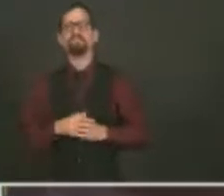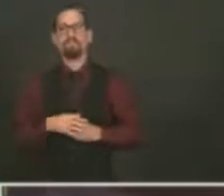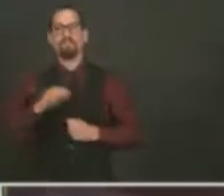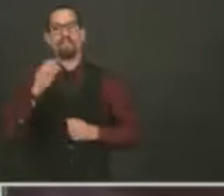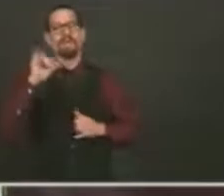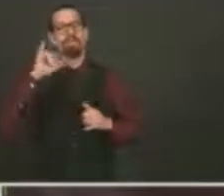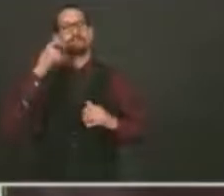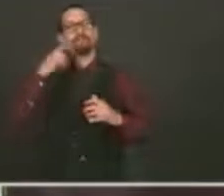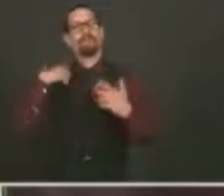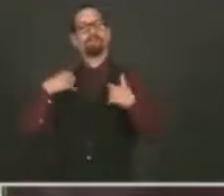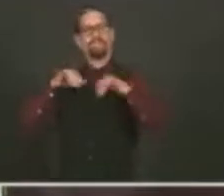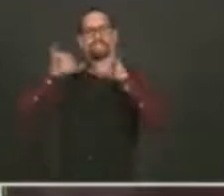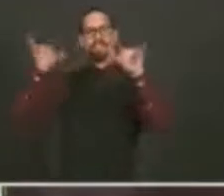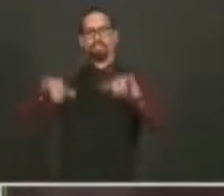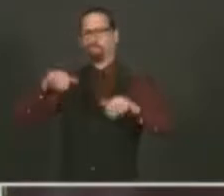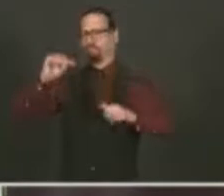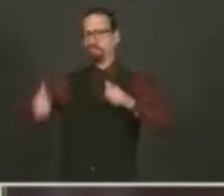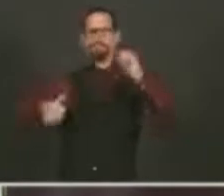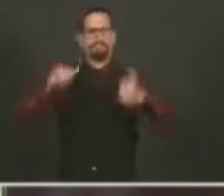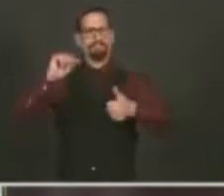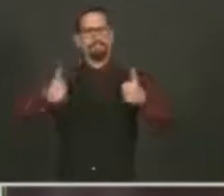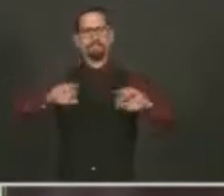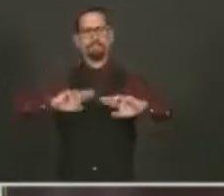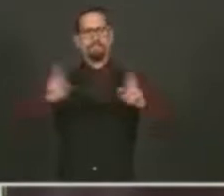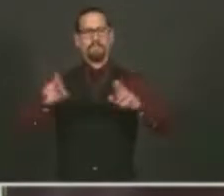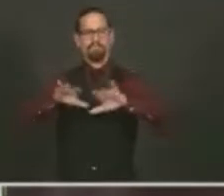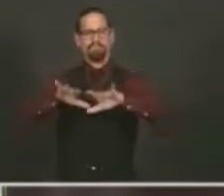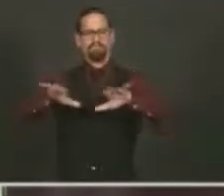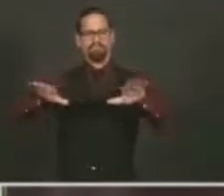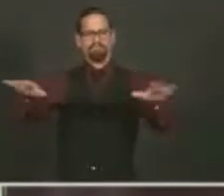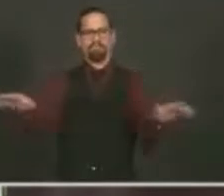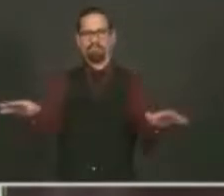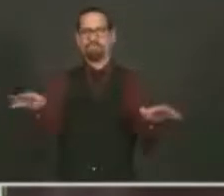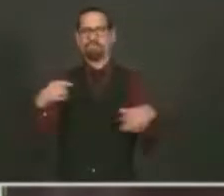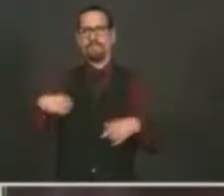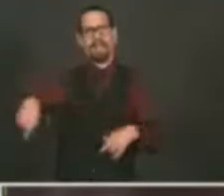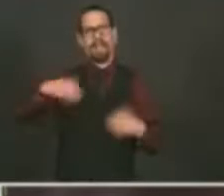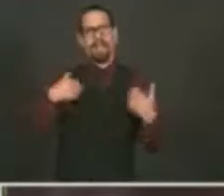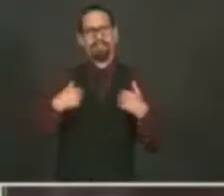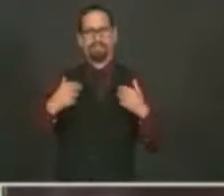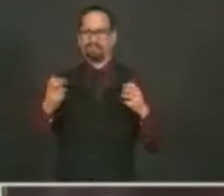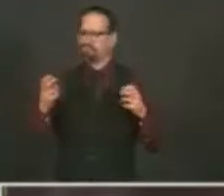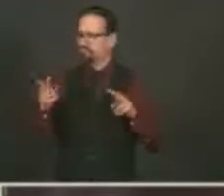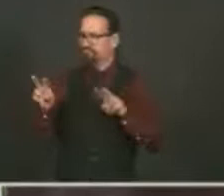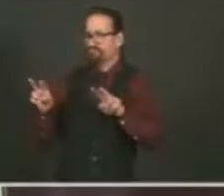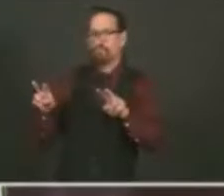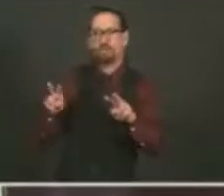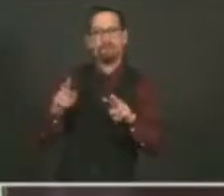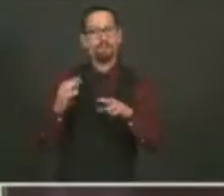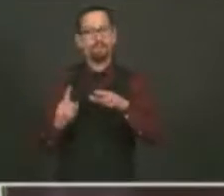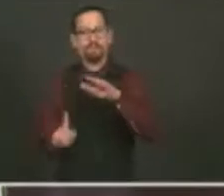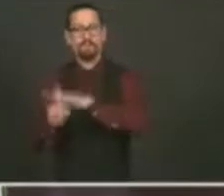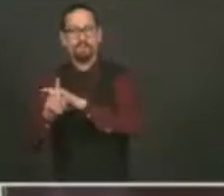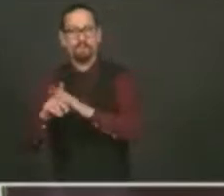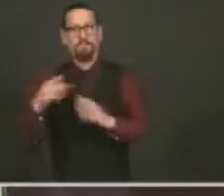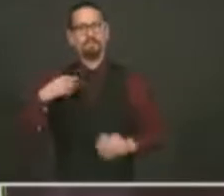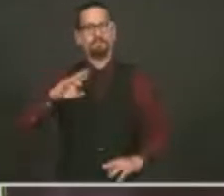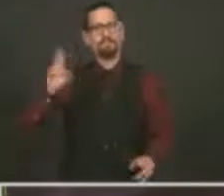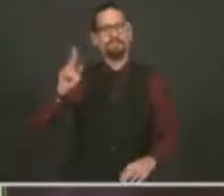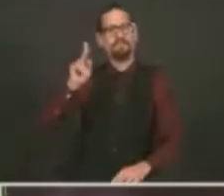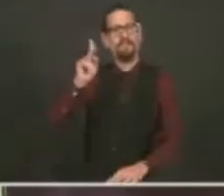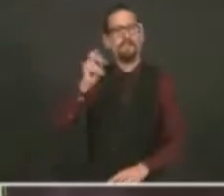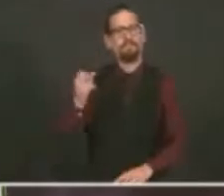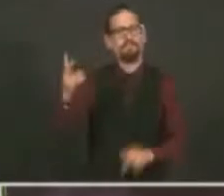in place. We're far ahead as a state in having the K through 12 testing system that's set up